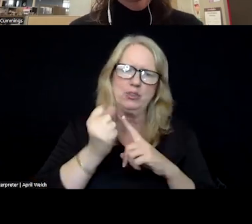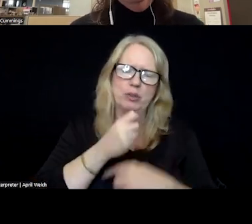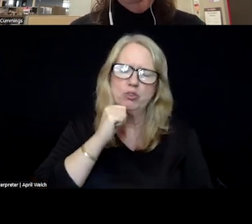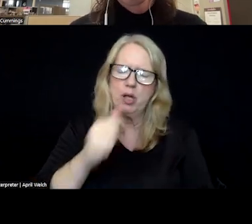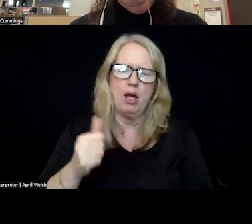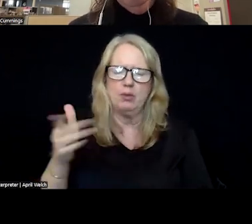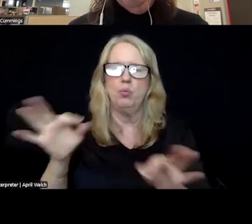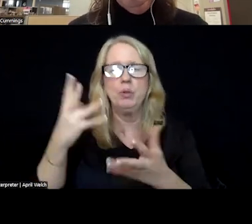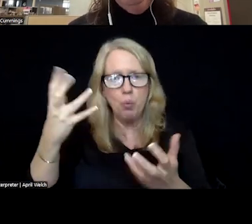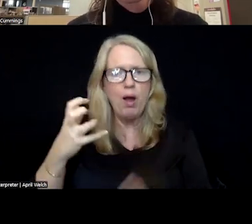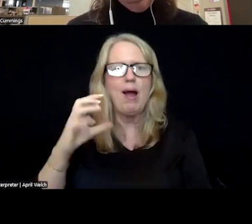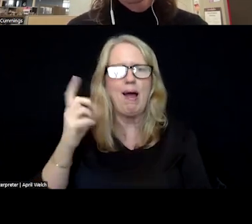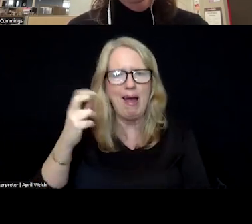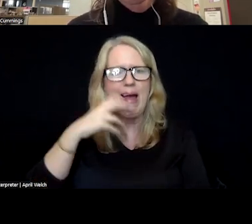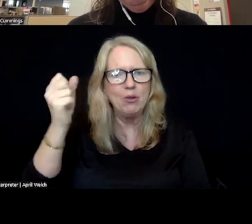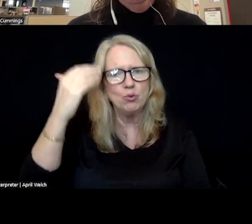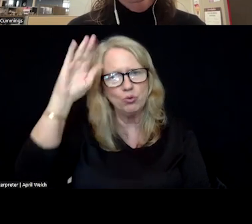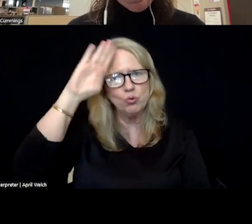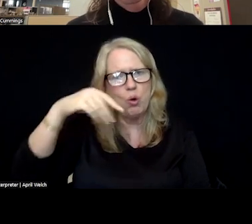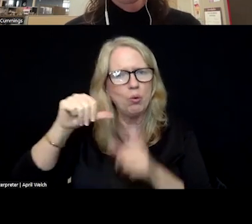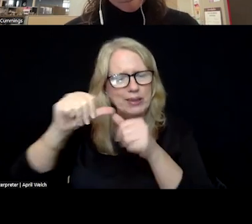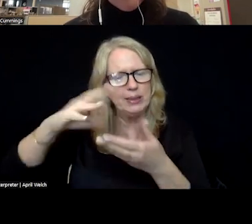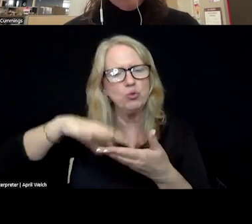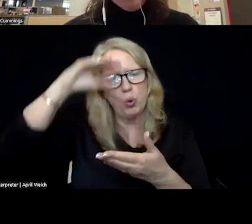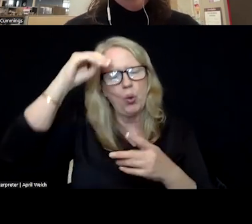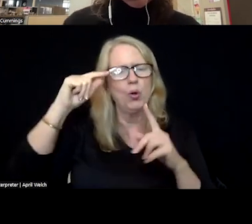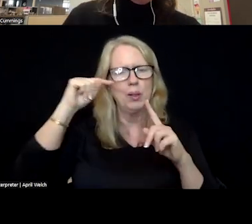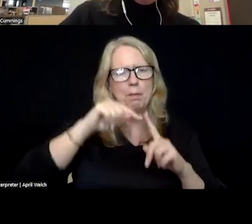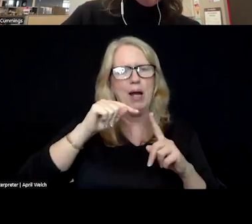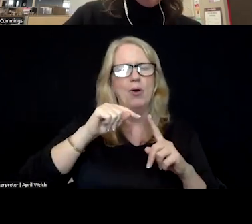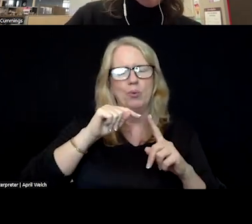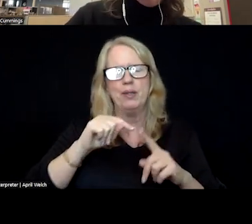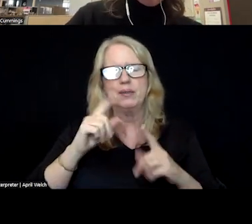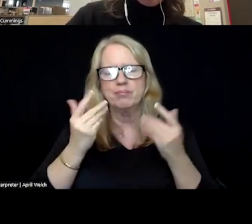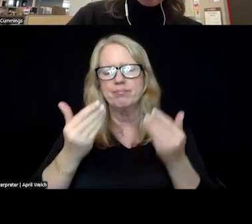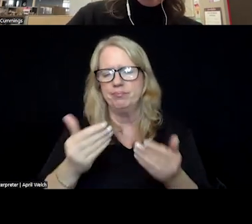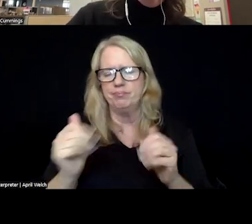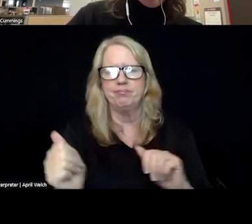elders and everyone in community to continue learning in this regard with us. Next slide.